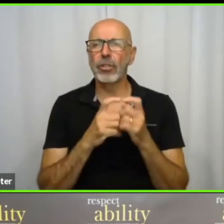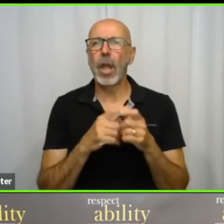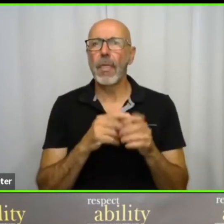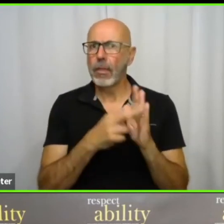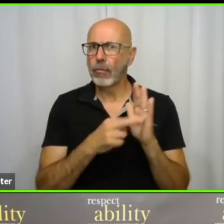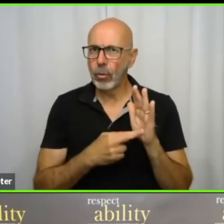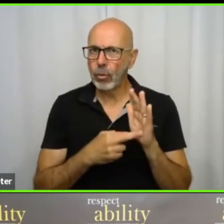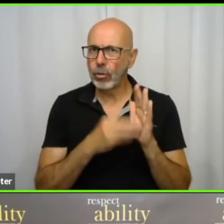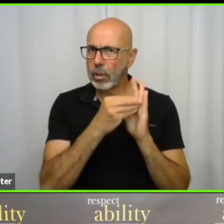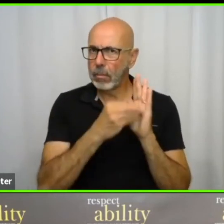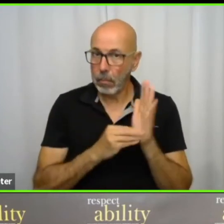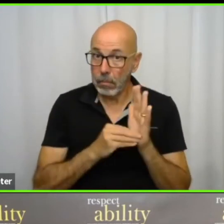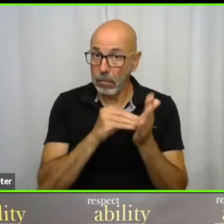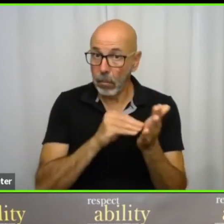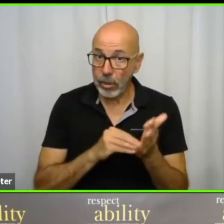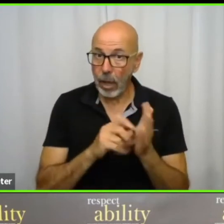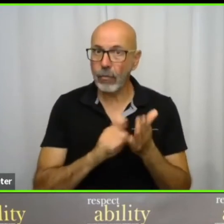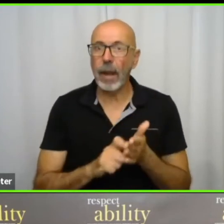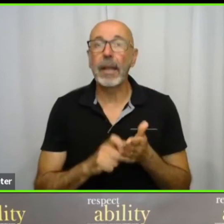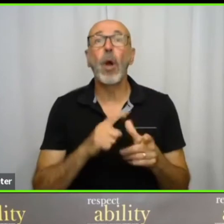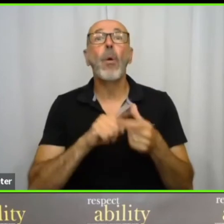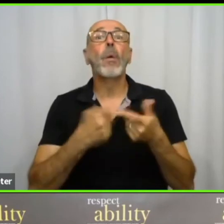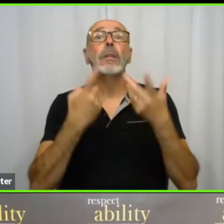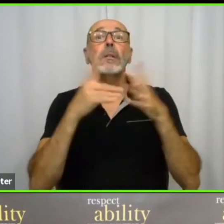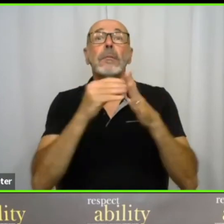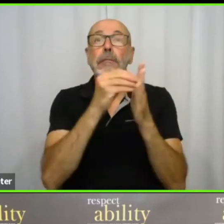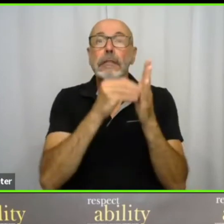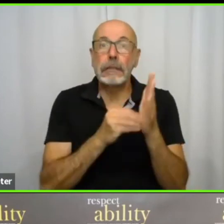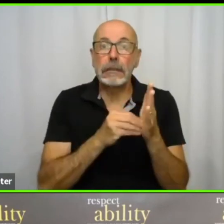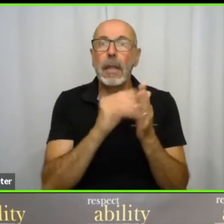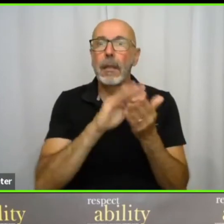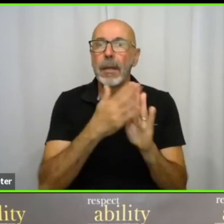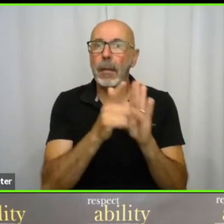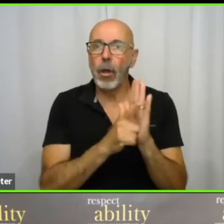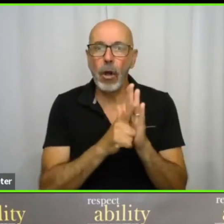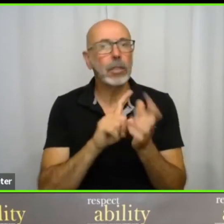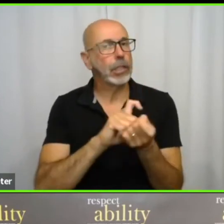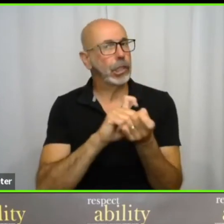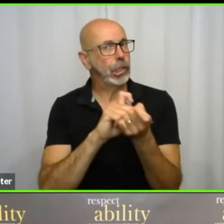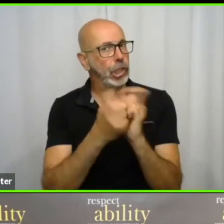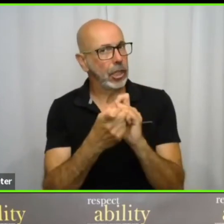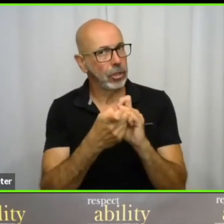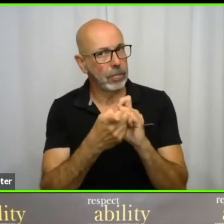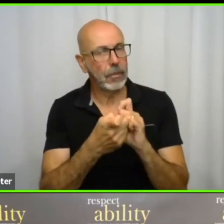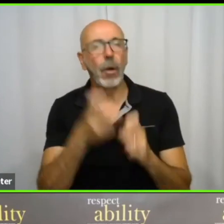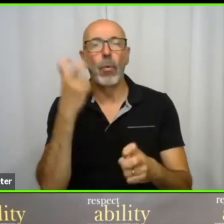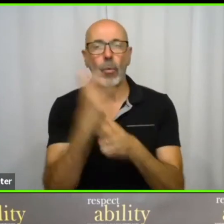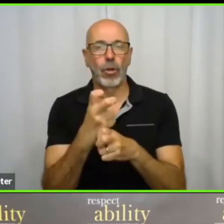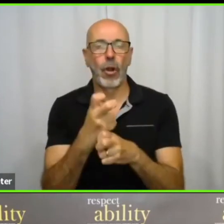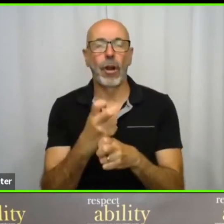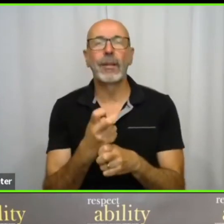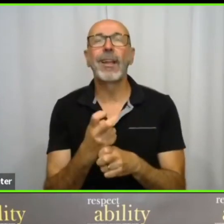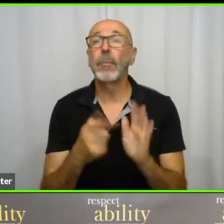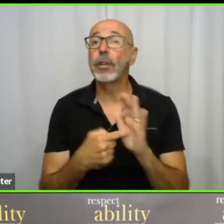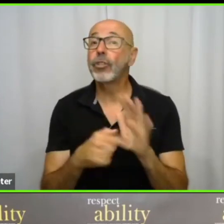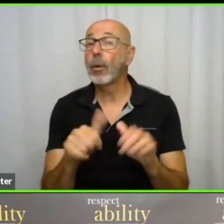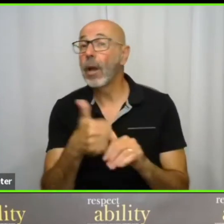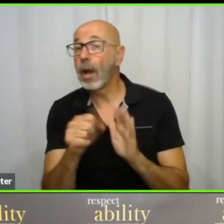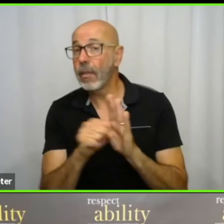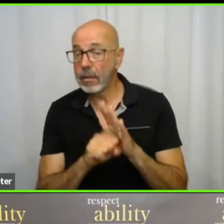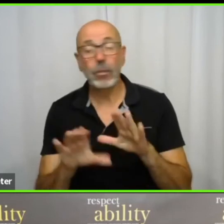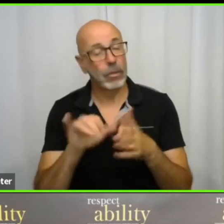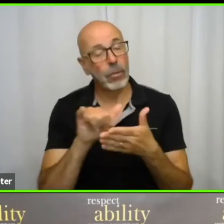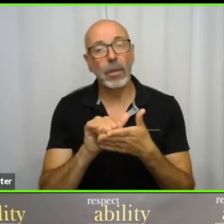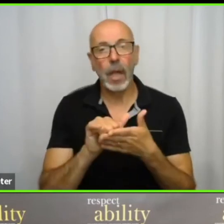writing. It's a lot harder to change those rules. But it's showing that other states are doing it,